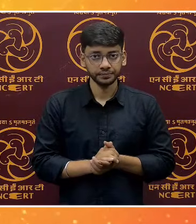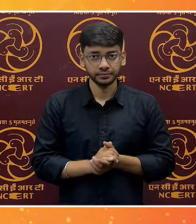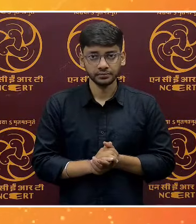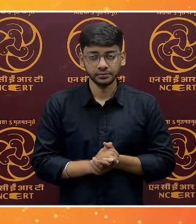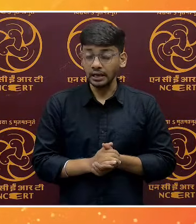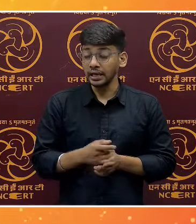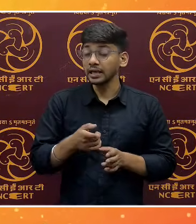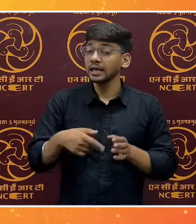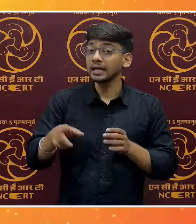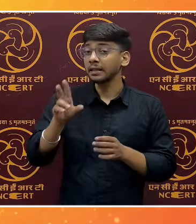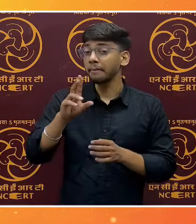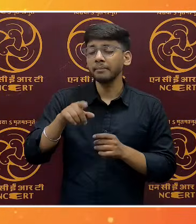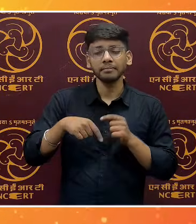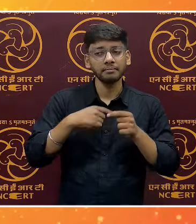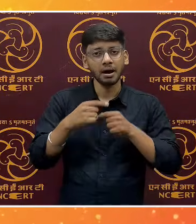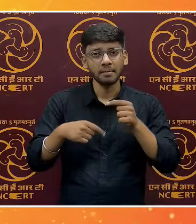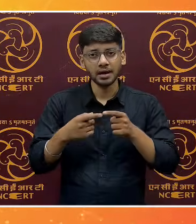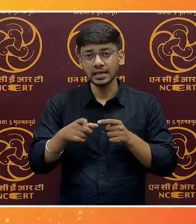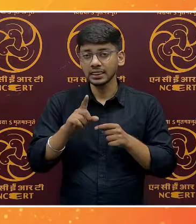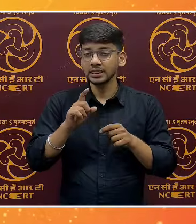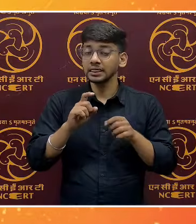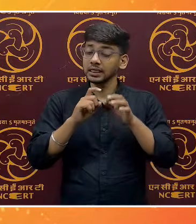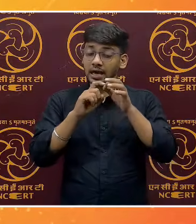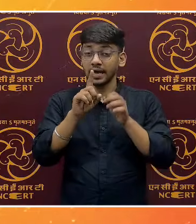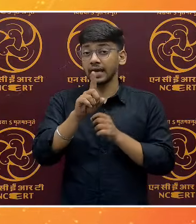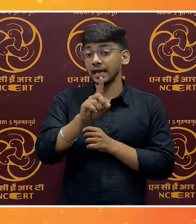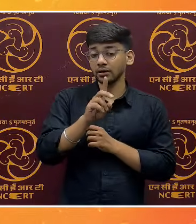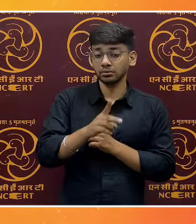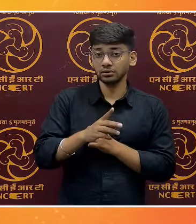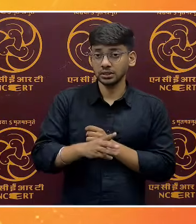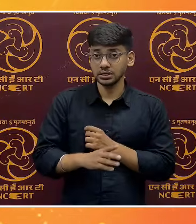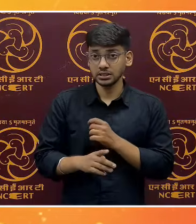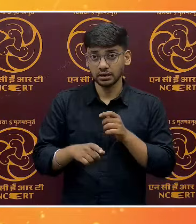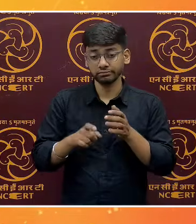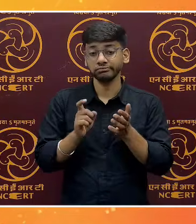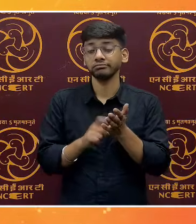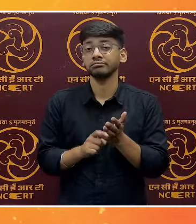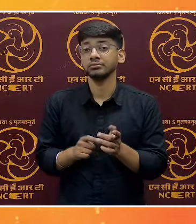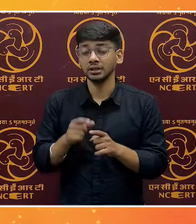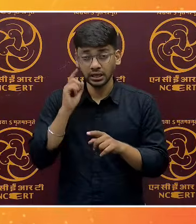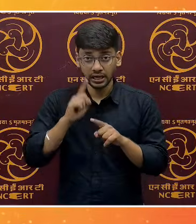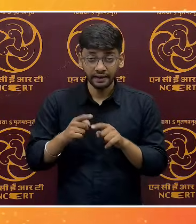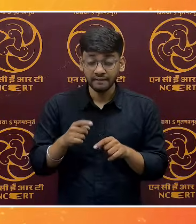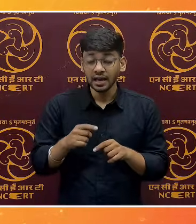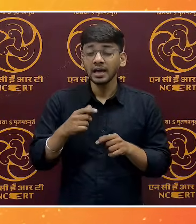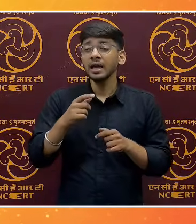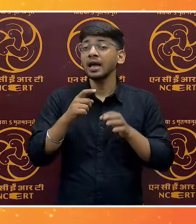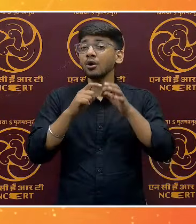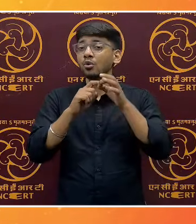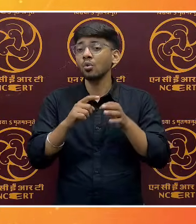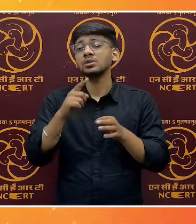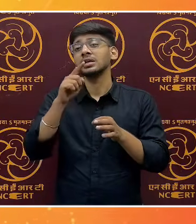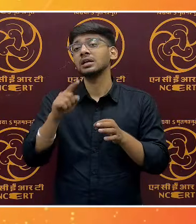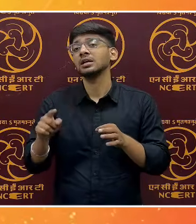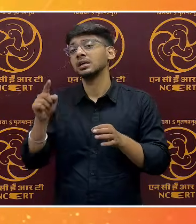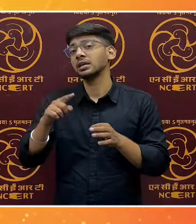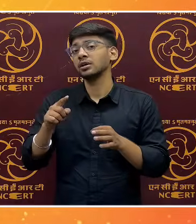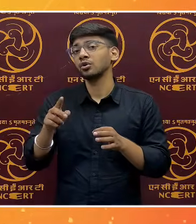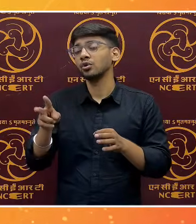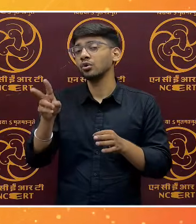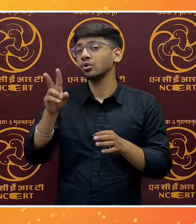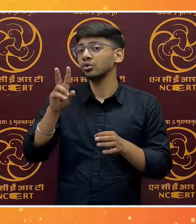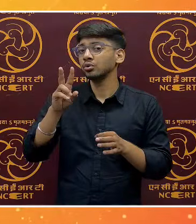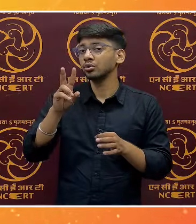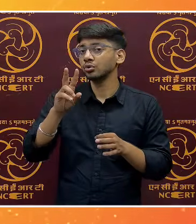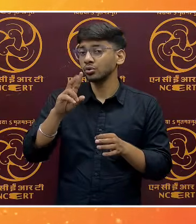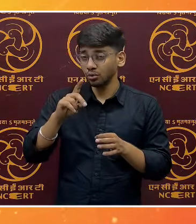we can attempt each question at once. If we attempt and the question is incorrect, then there is no second chance to attempt the